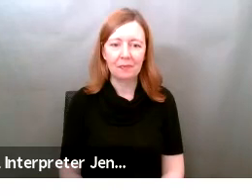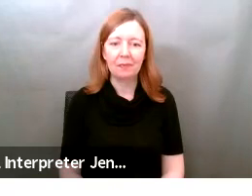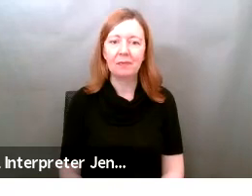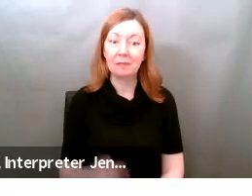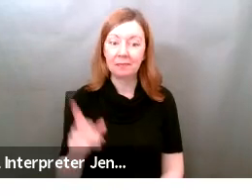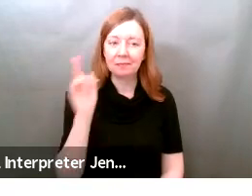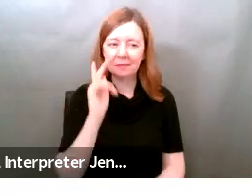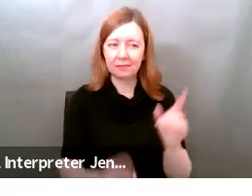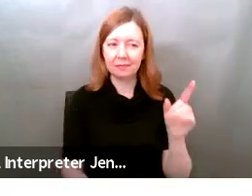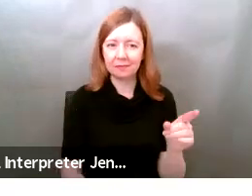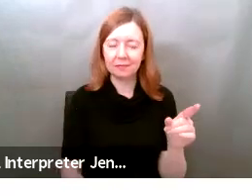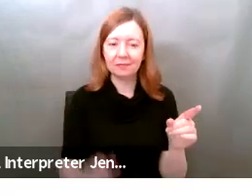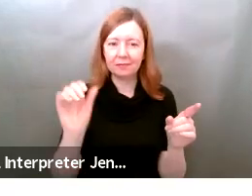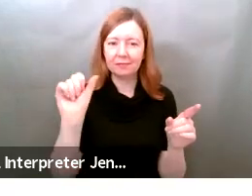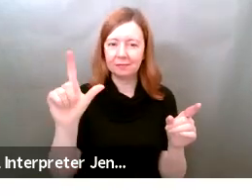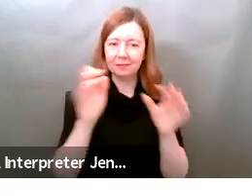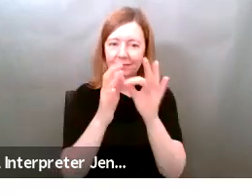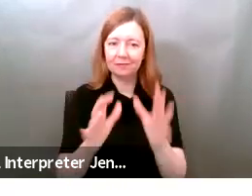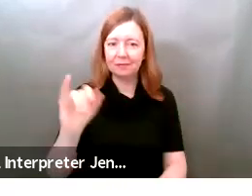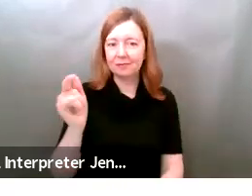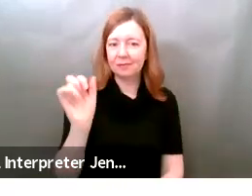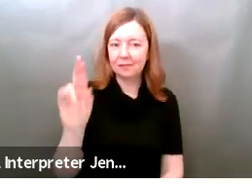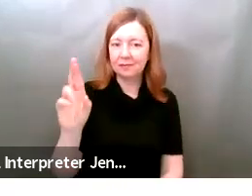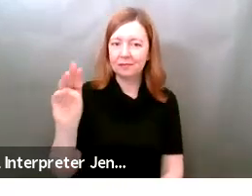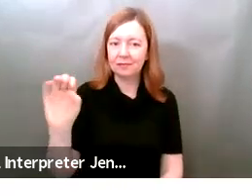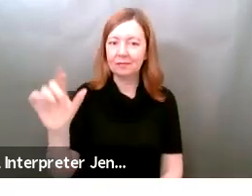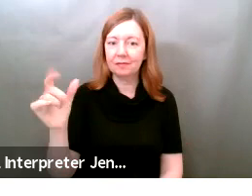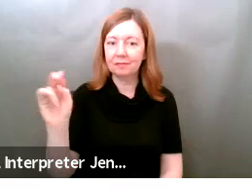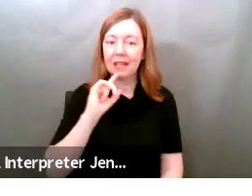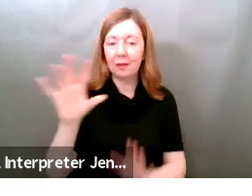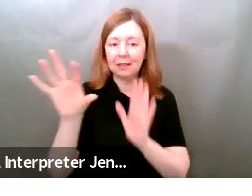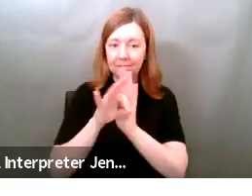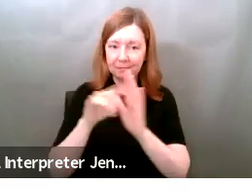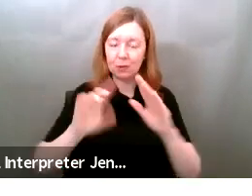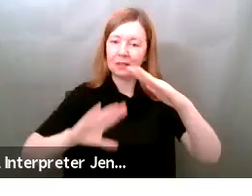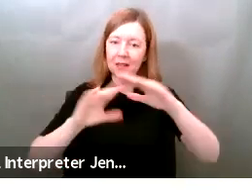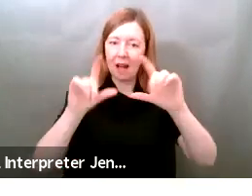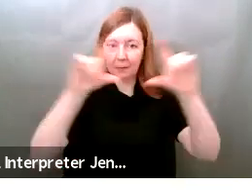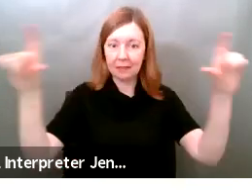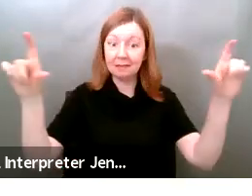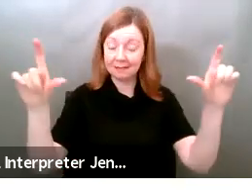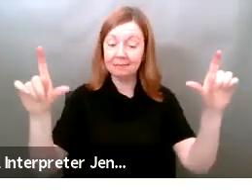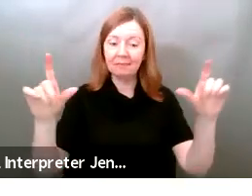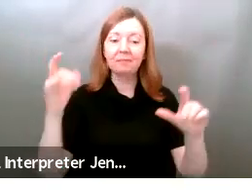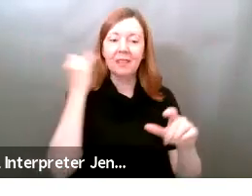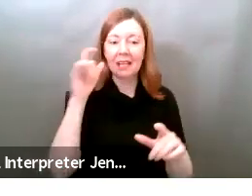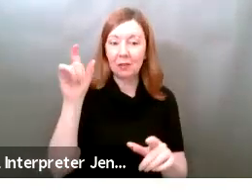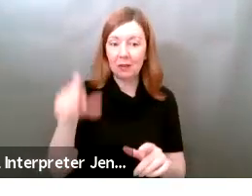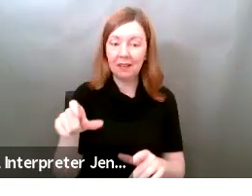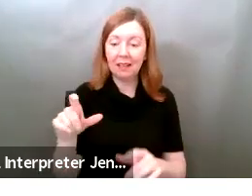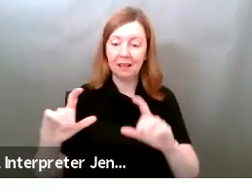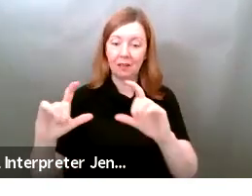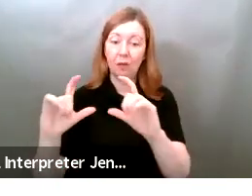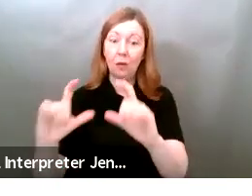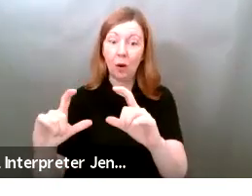So you'll see our ASL interpreter, Jennifer McGowan, is pinned to the top of the screen. And then if you click the globe icon on the bottom